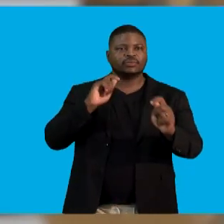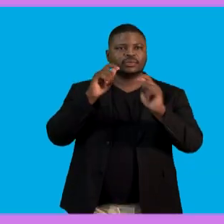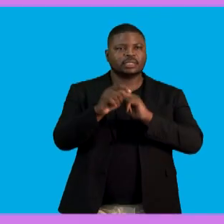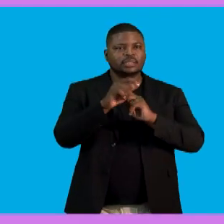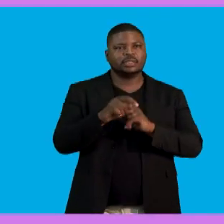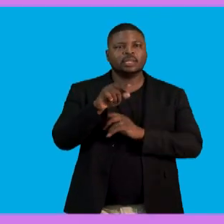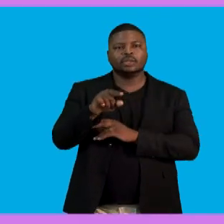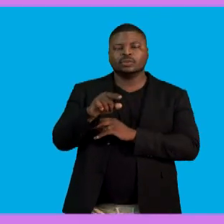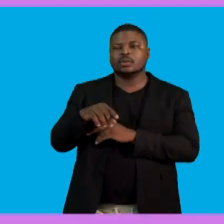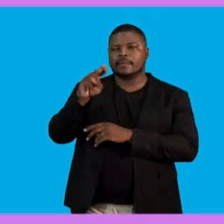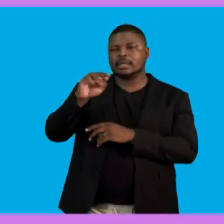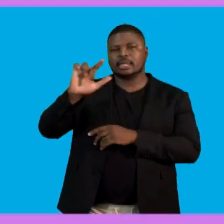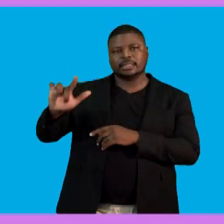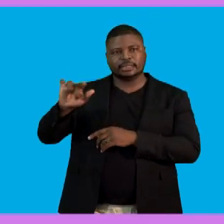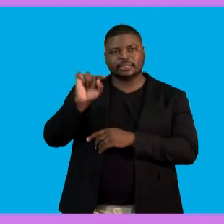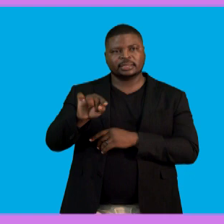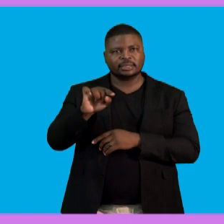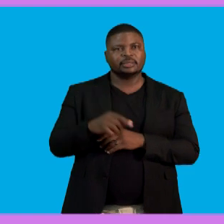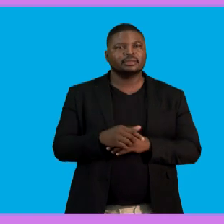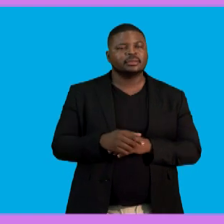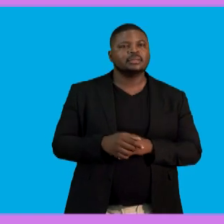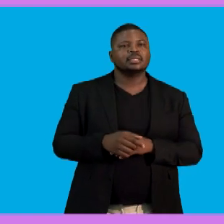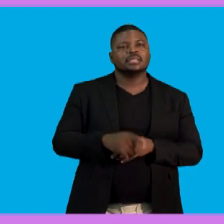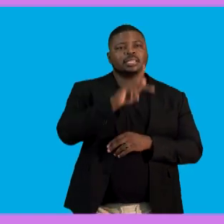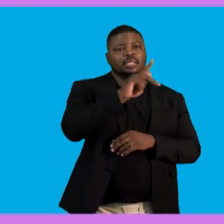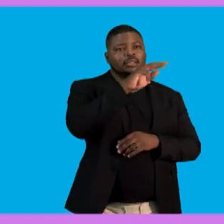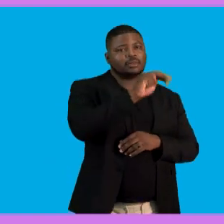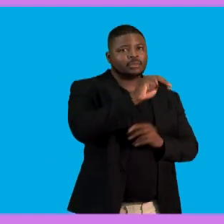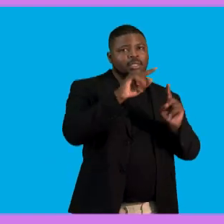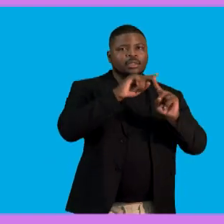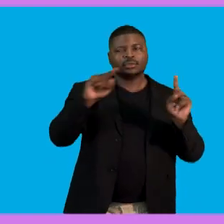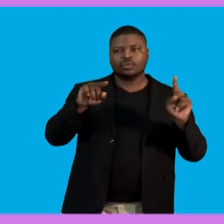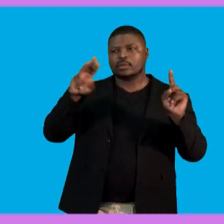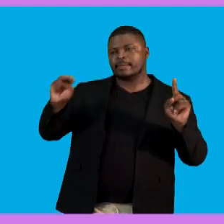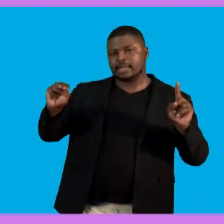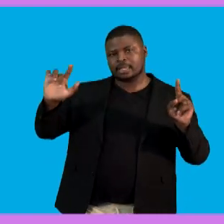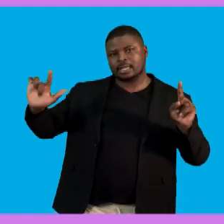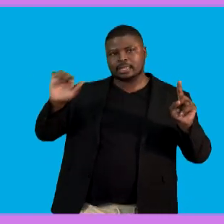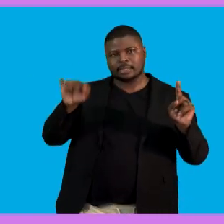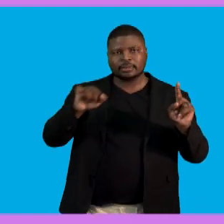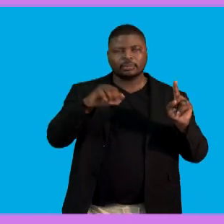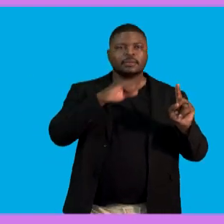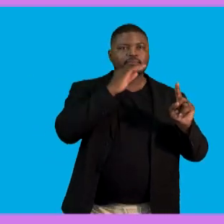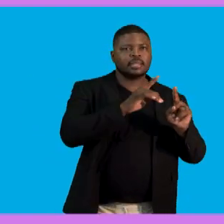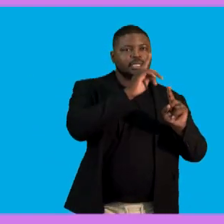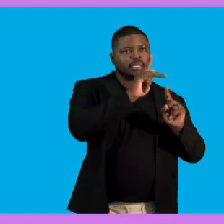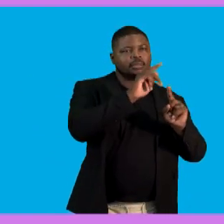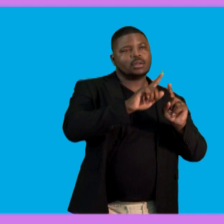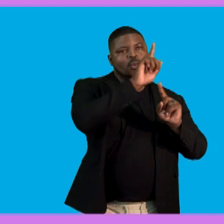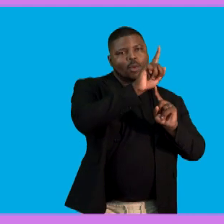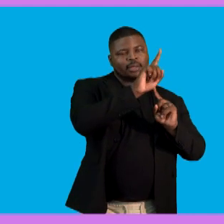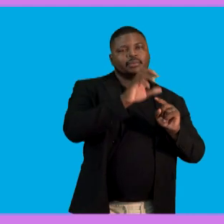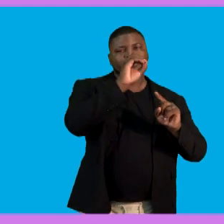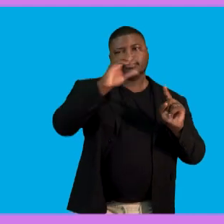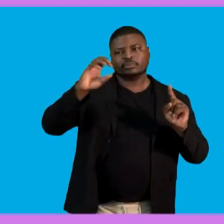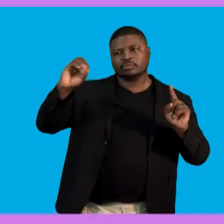milliliters. 550 kiloliters to milliliters. Kilo to milli. So we add 1 and zeros up until where